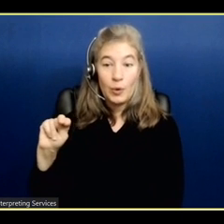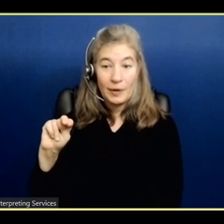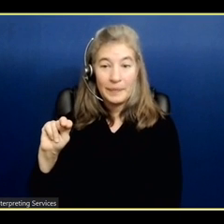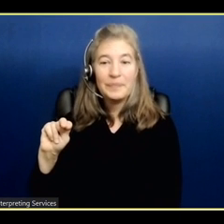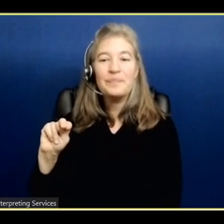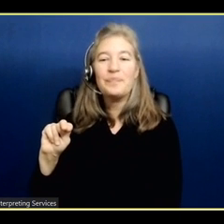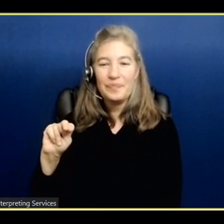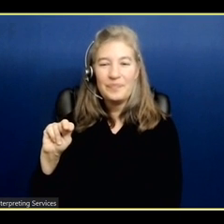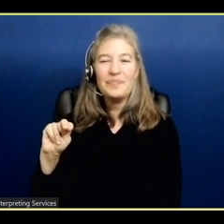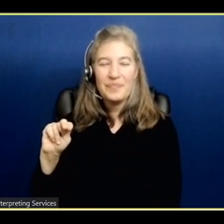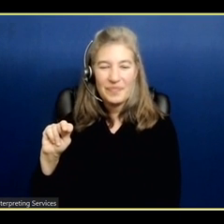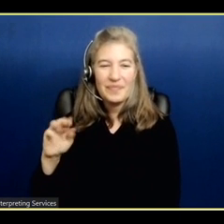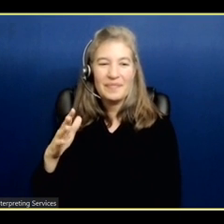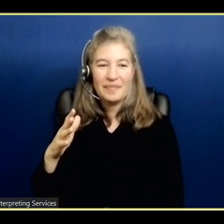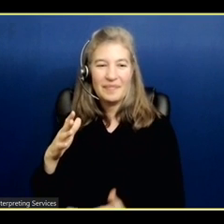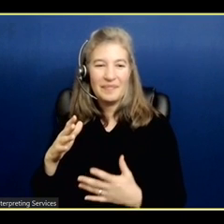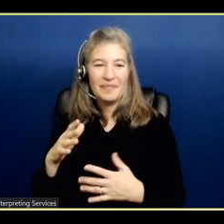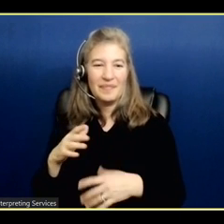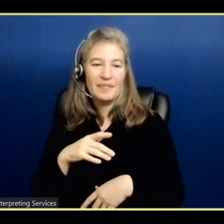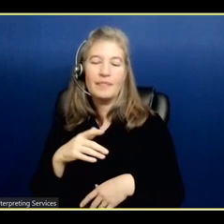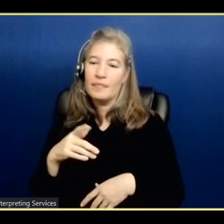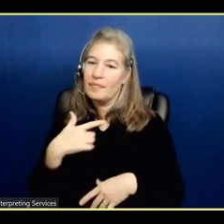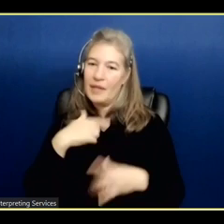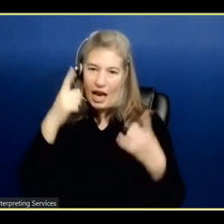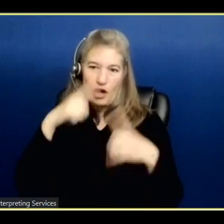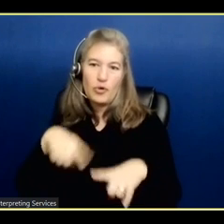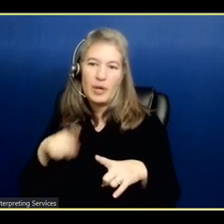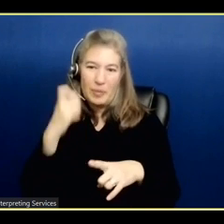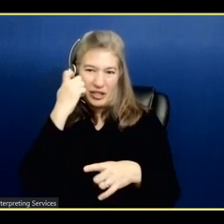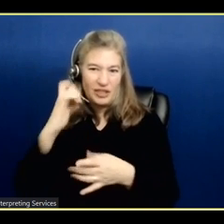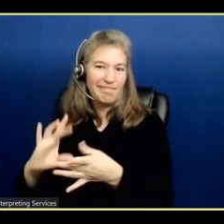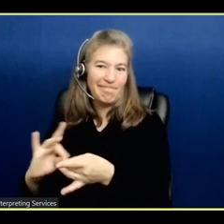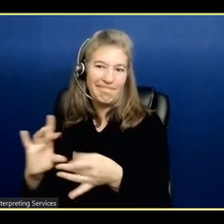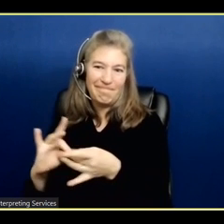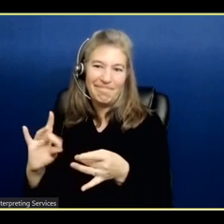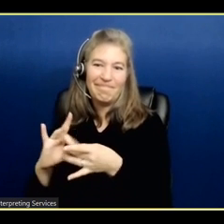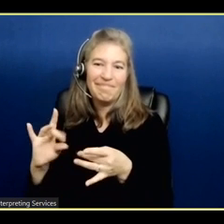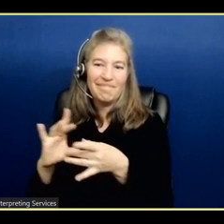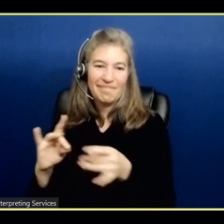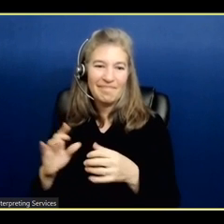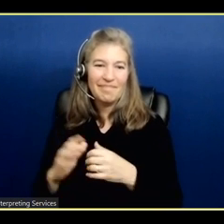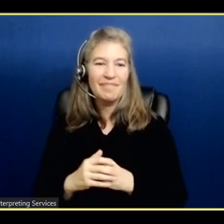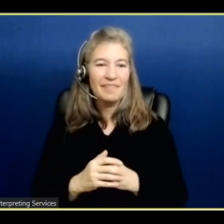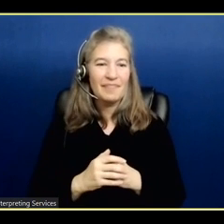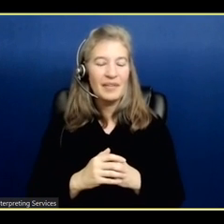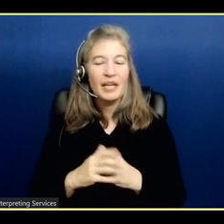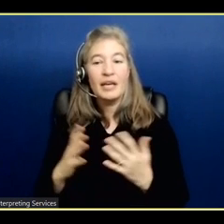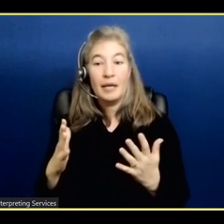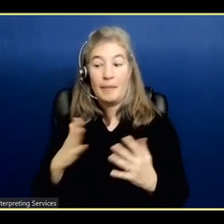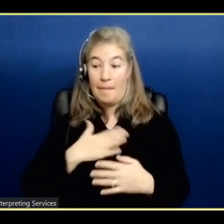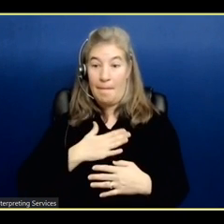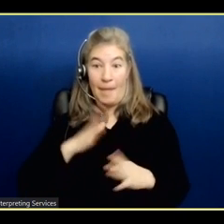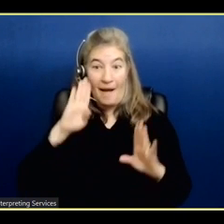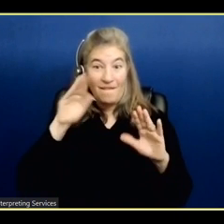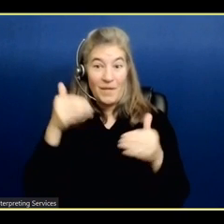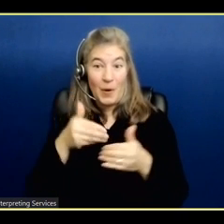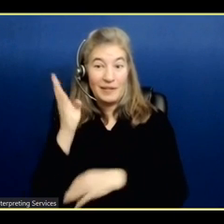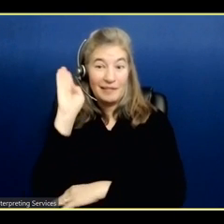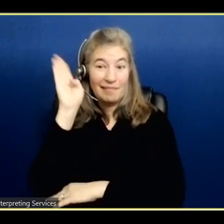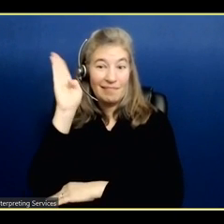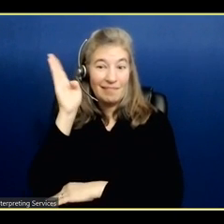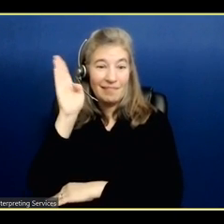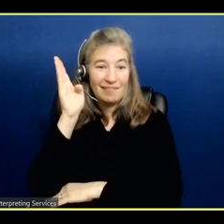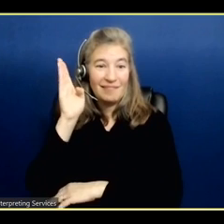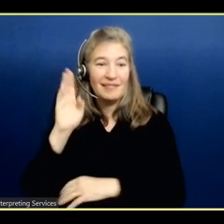this, fear fueled by xenophobia and racism is surfacing and spreading more quickly than the virus itself. Just like